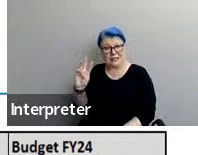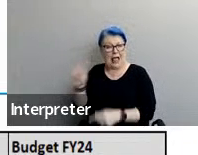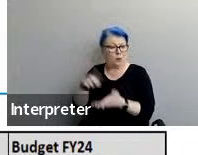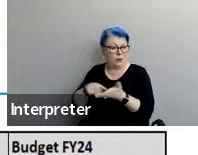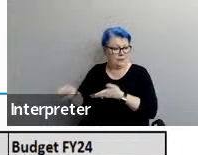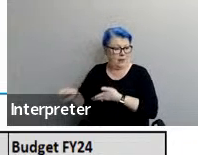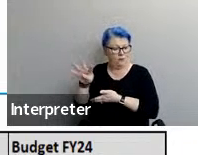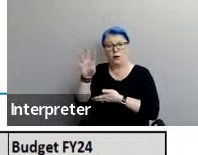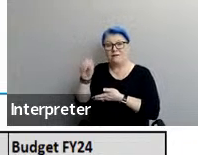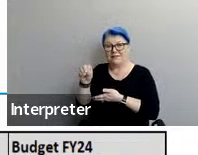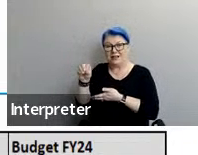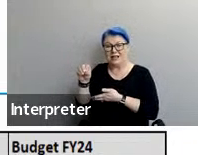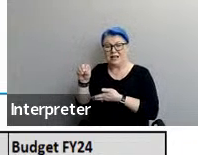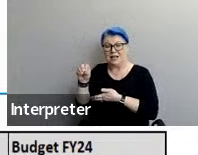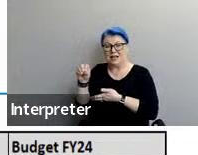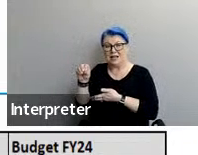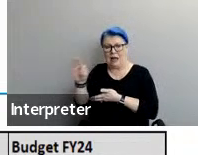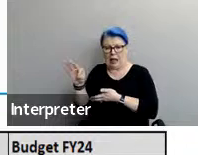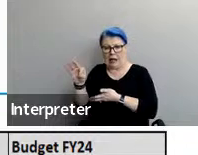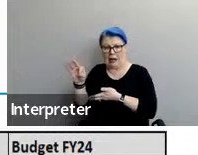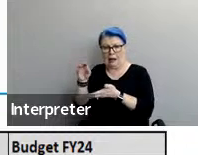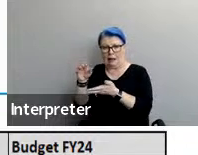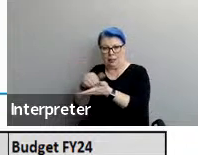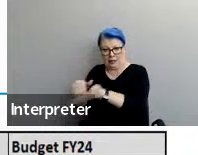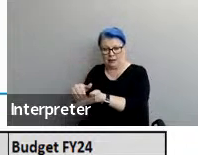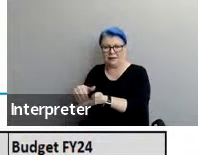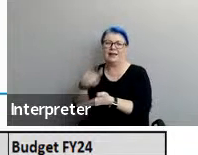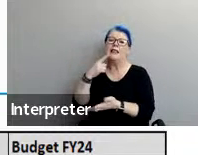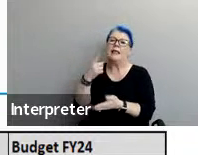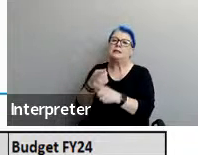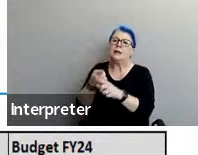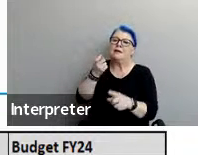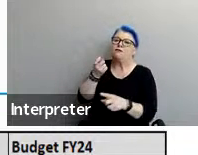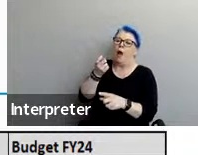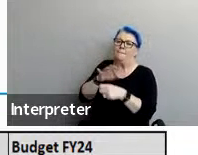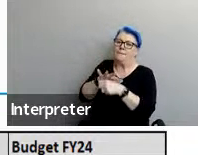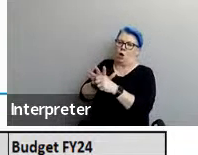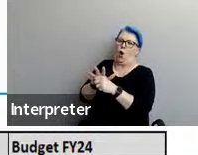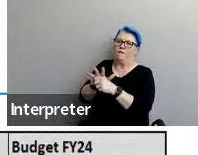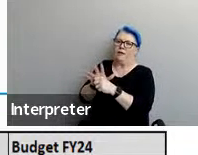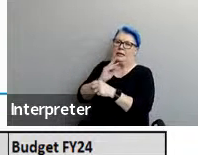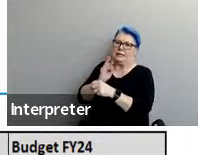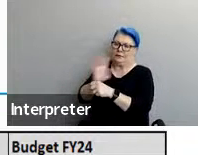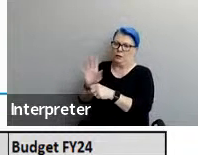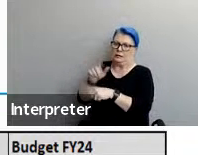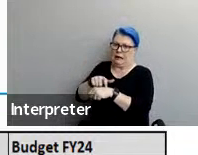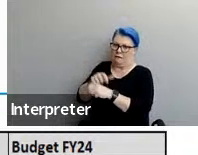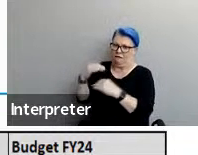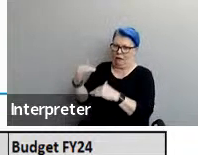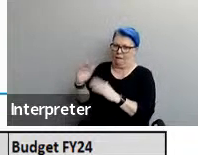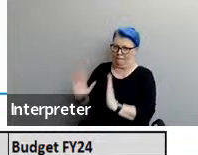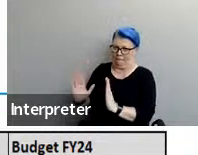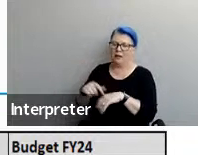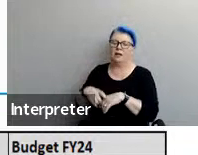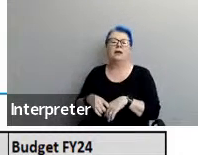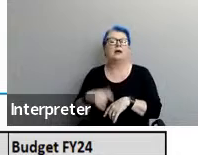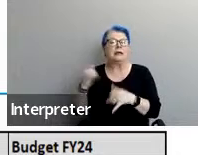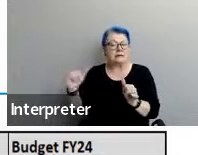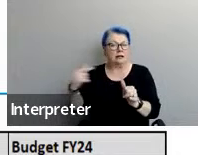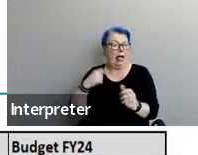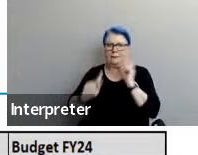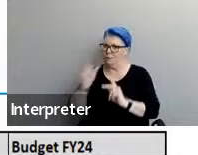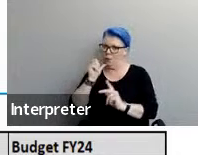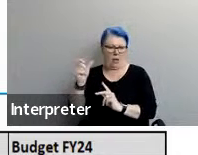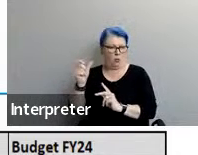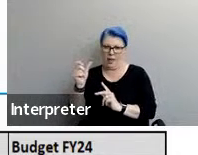That was coming off the COVID years where we weren't spending as much on supplies, where we weren't spending as much on salary. We still had some vacancies there.